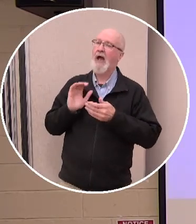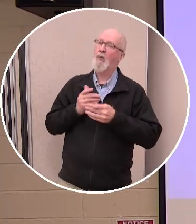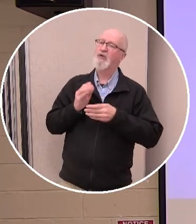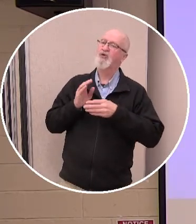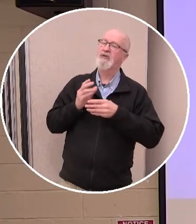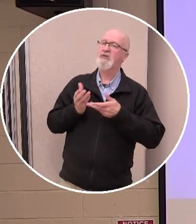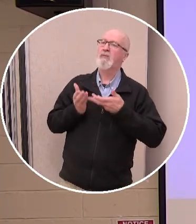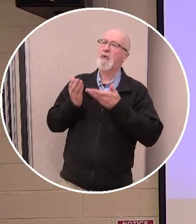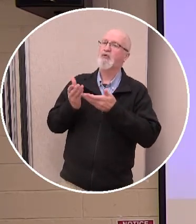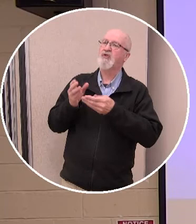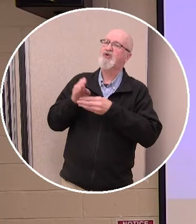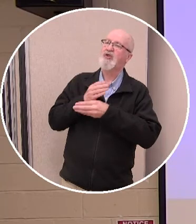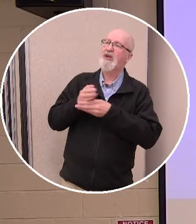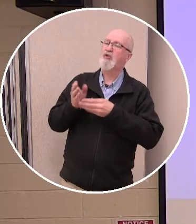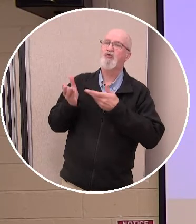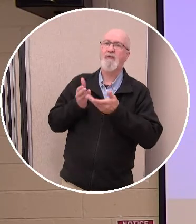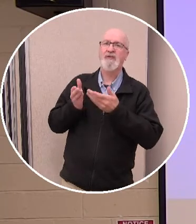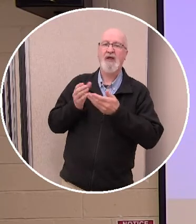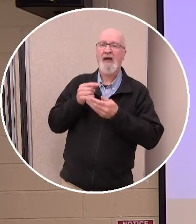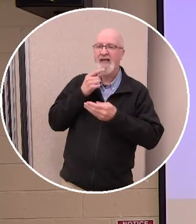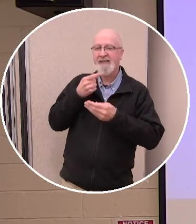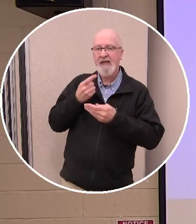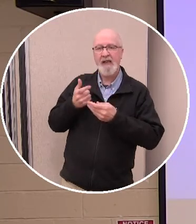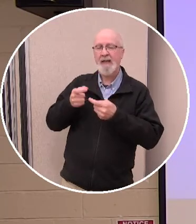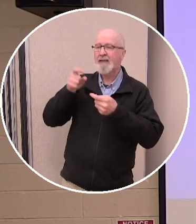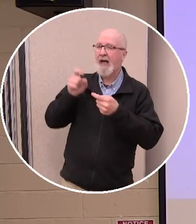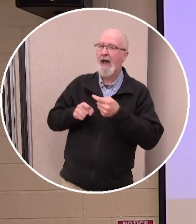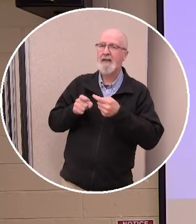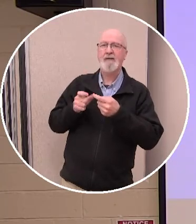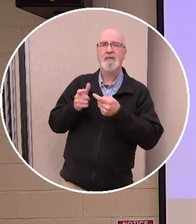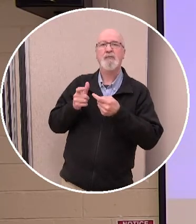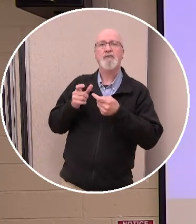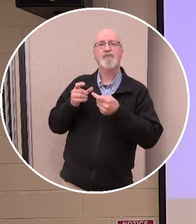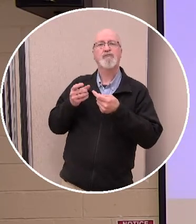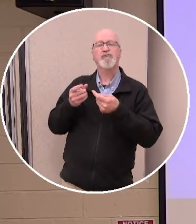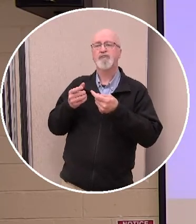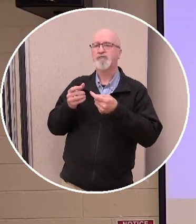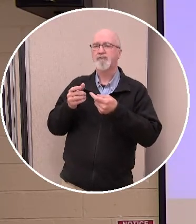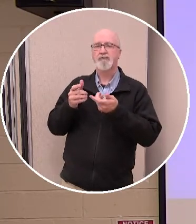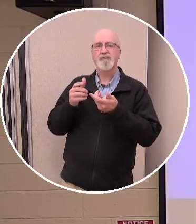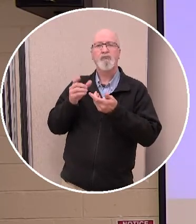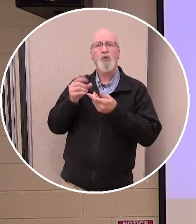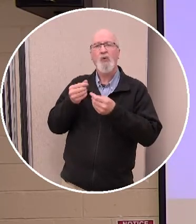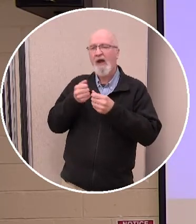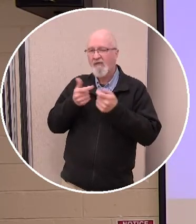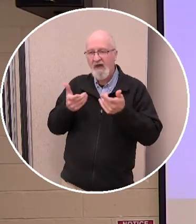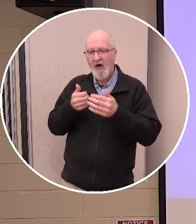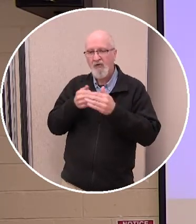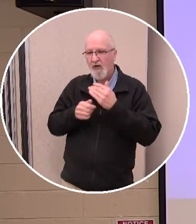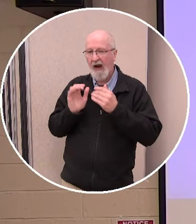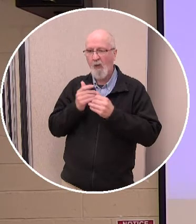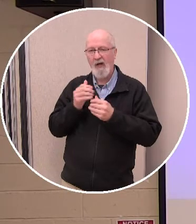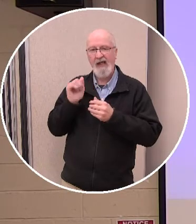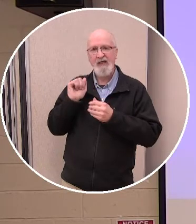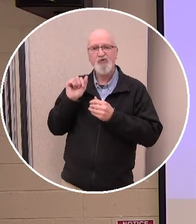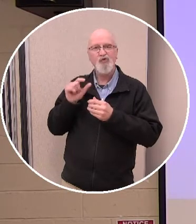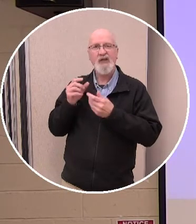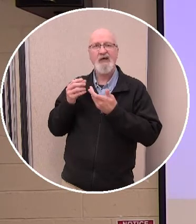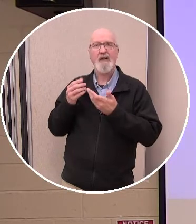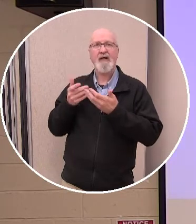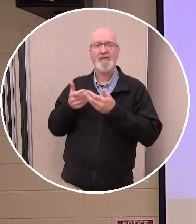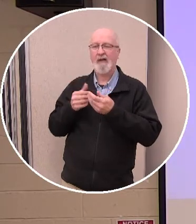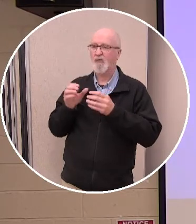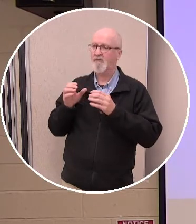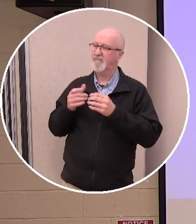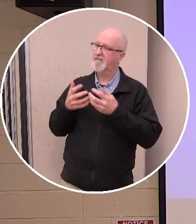proposal that clearly identifies that it can meet all the requirements that have been expressed under the AG directives to us and all